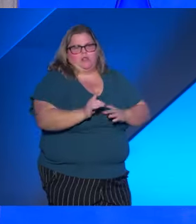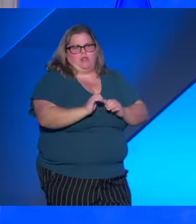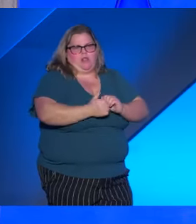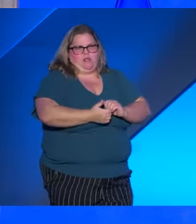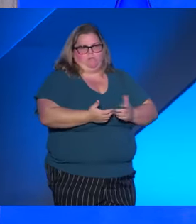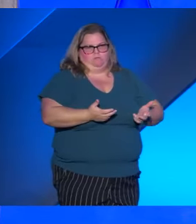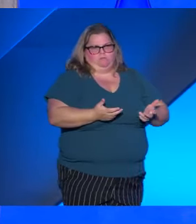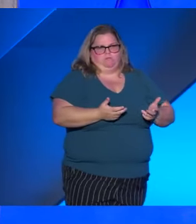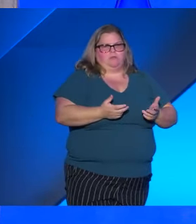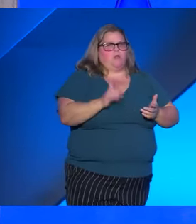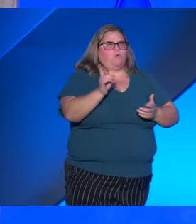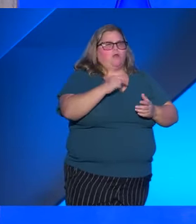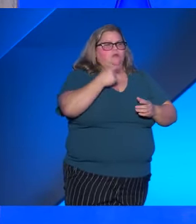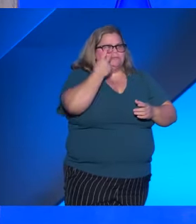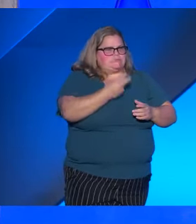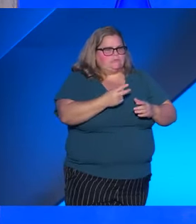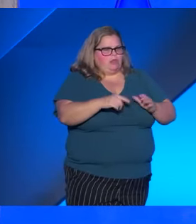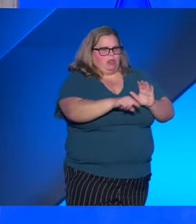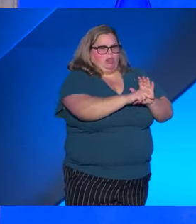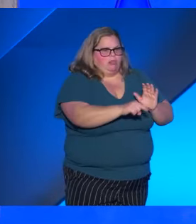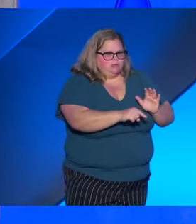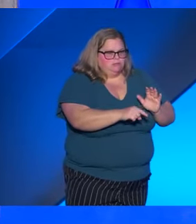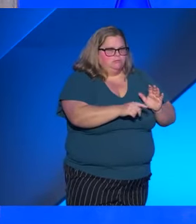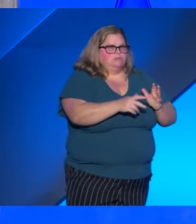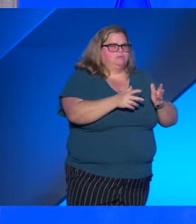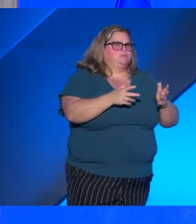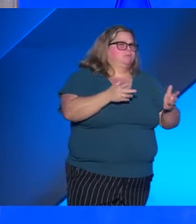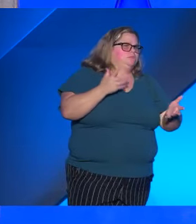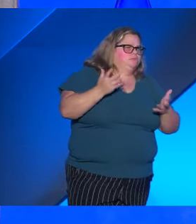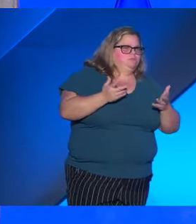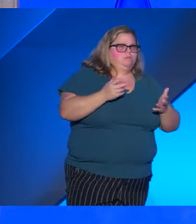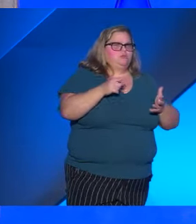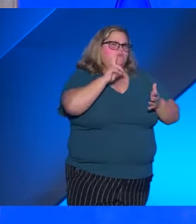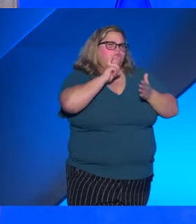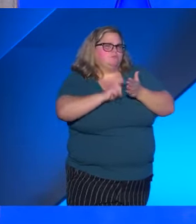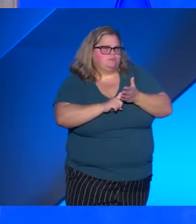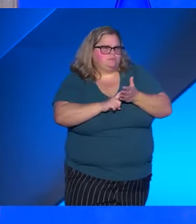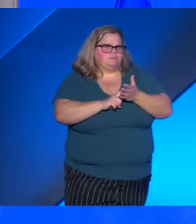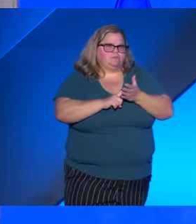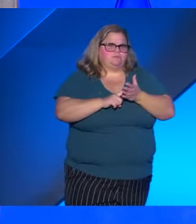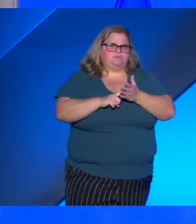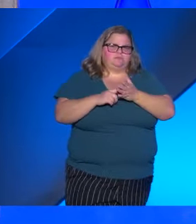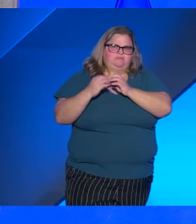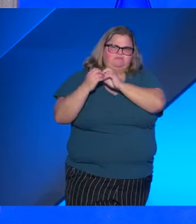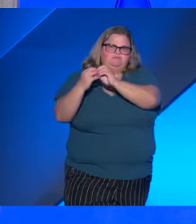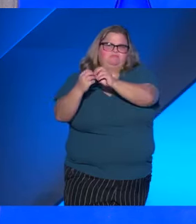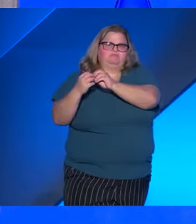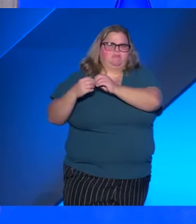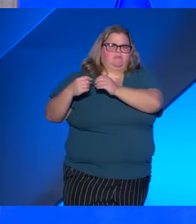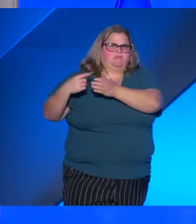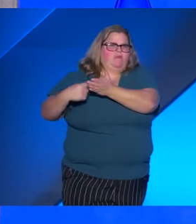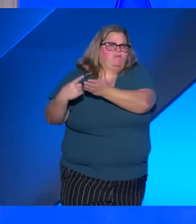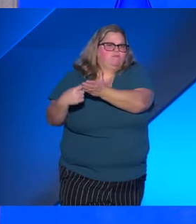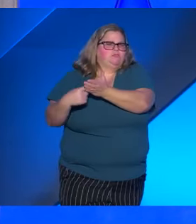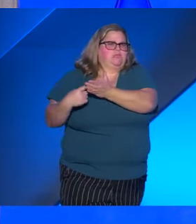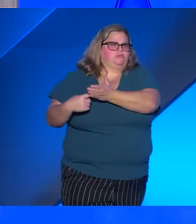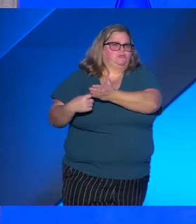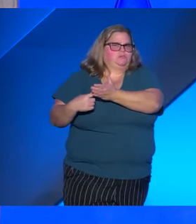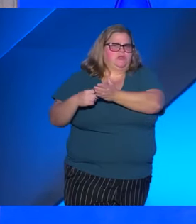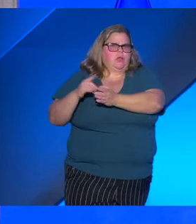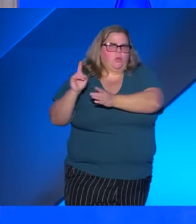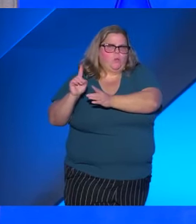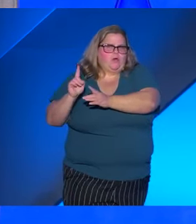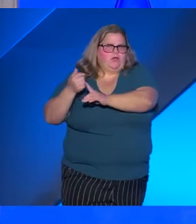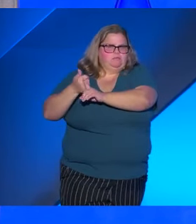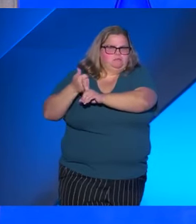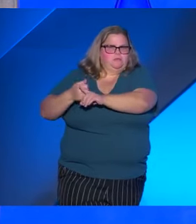you finding the impediments? Where are you hearing in ER conversations, employee relations conversations, that there are the